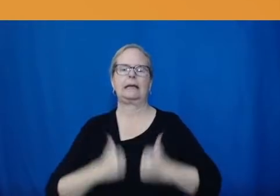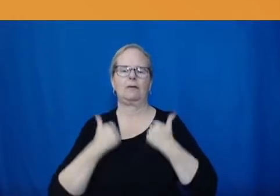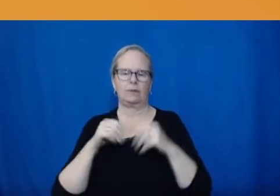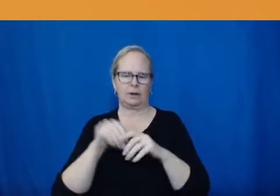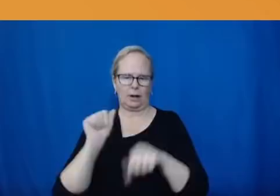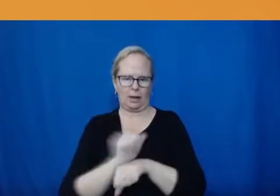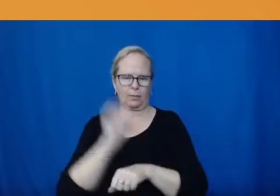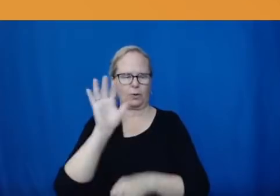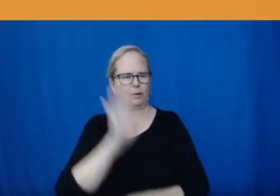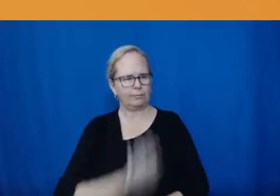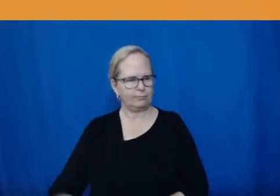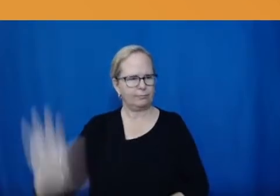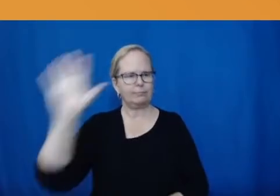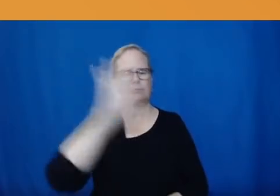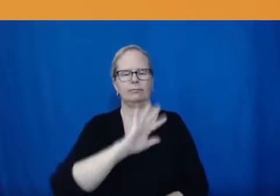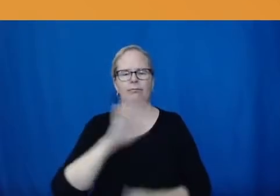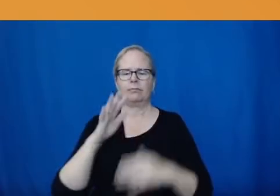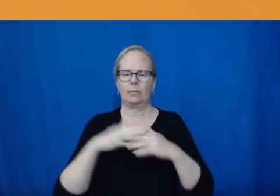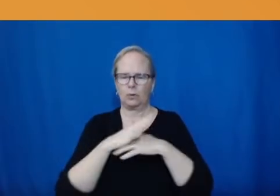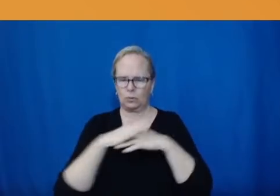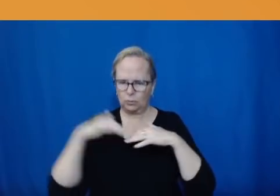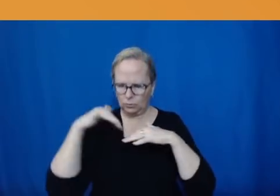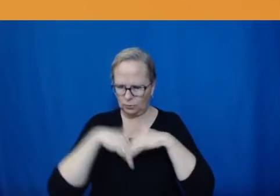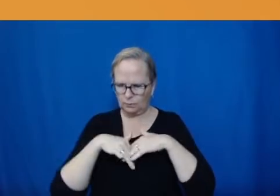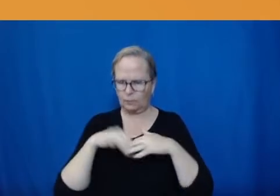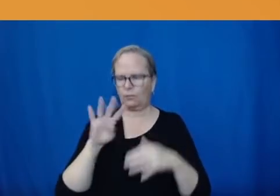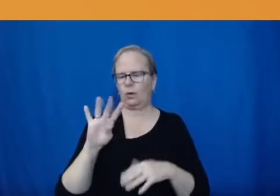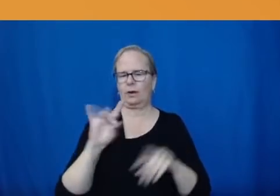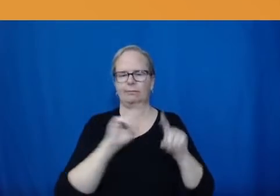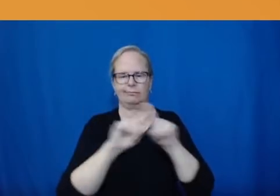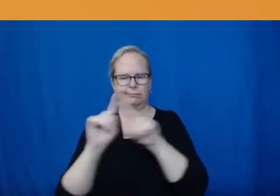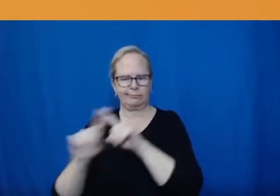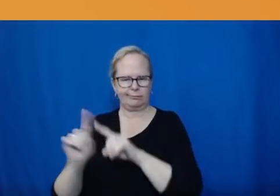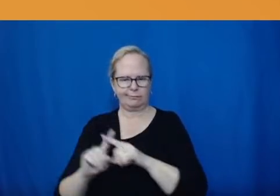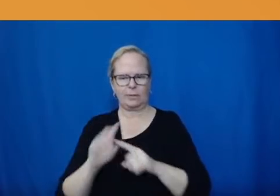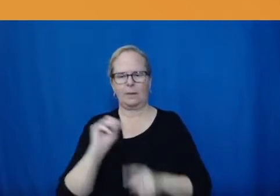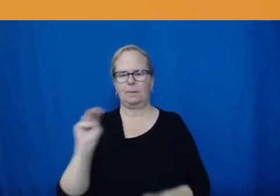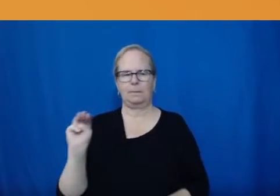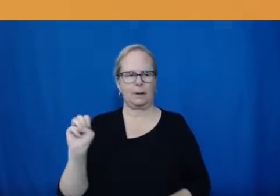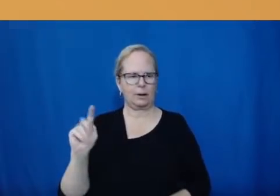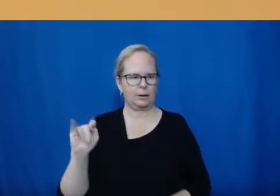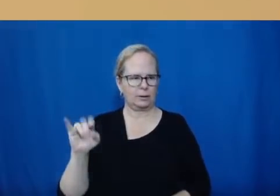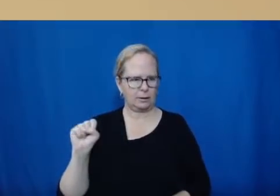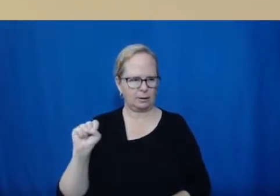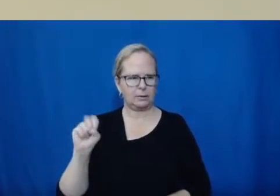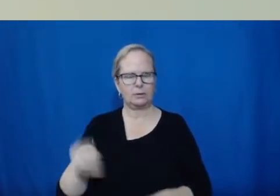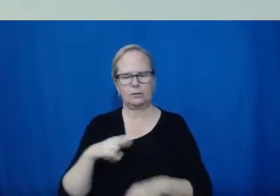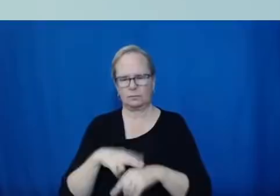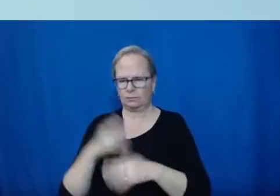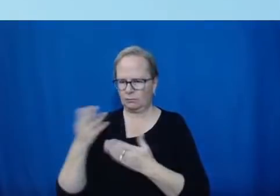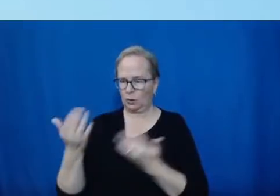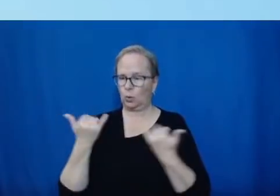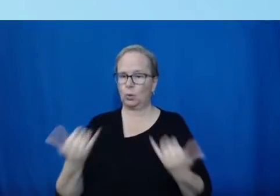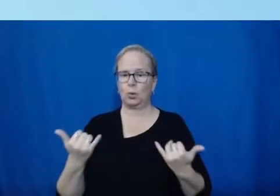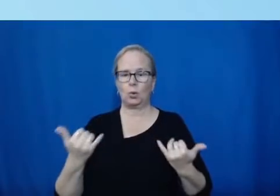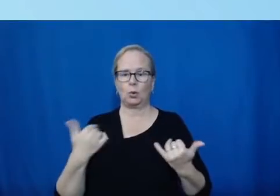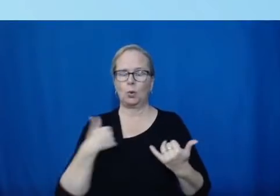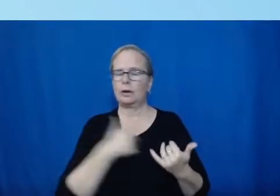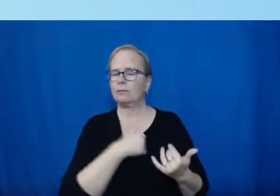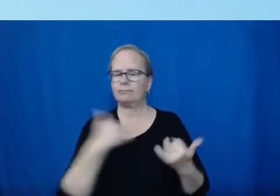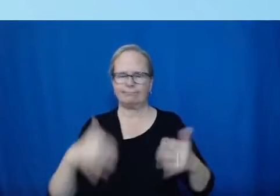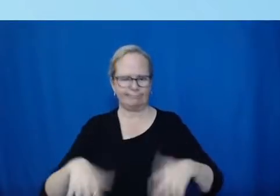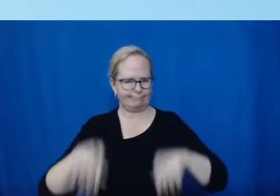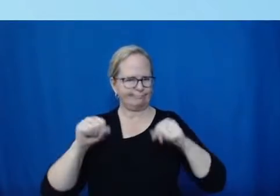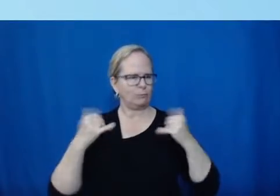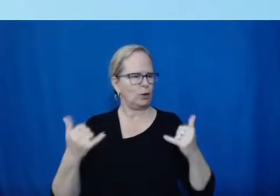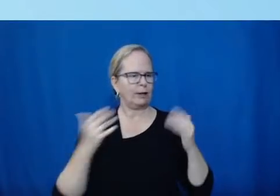and ancestral territory of 48 different First Nations and the unceded homeland of the Métis Nation. Today's conversation is being shared